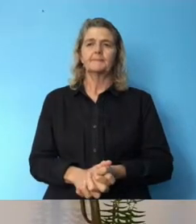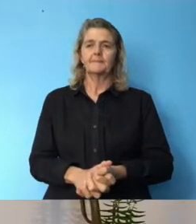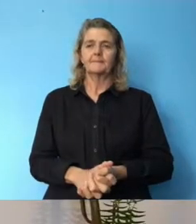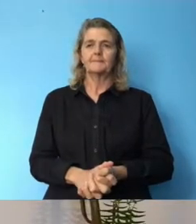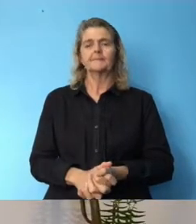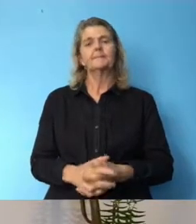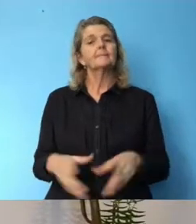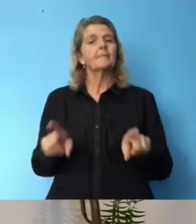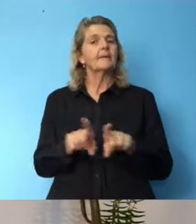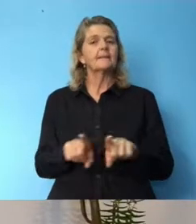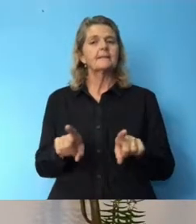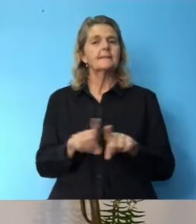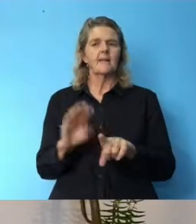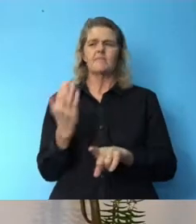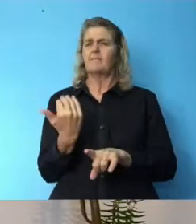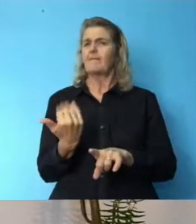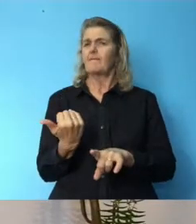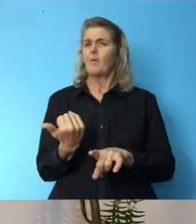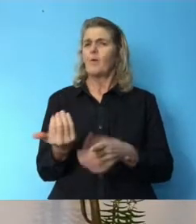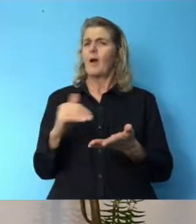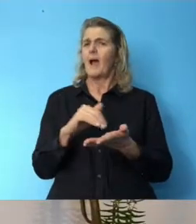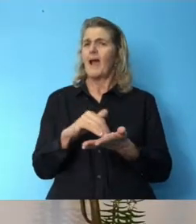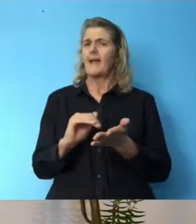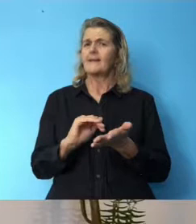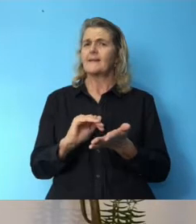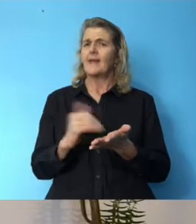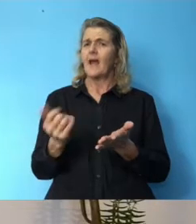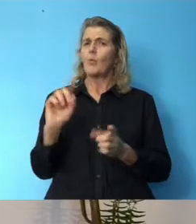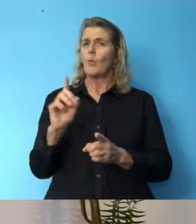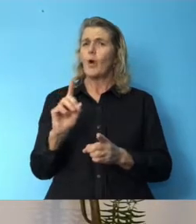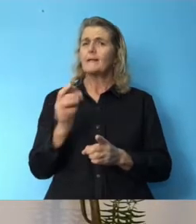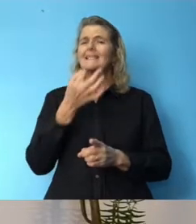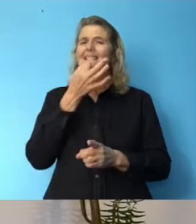And then the same that we did last time, I'm just going to add a little drop of white.